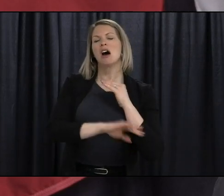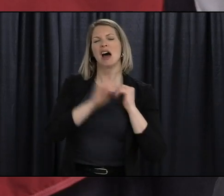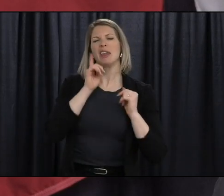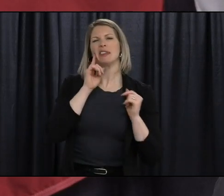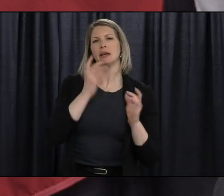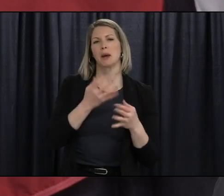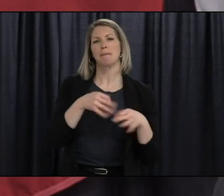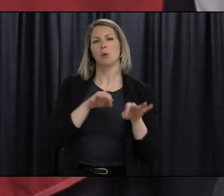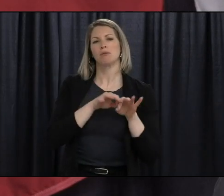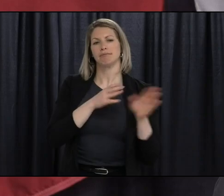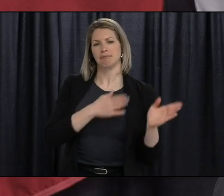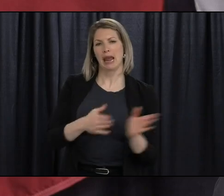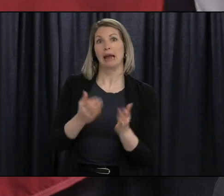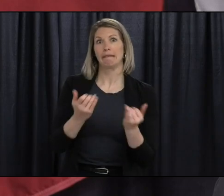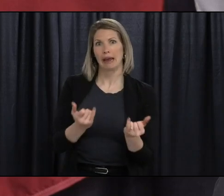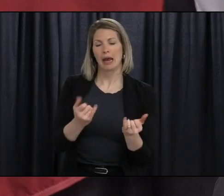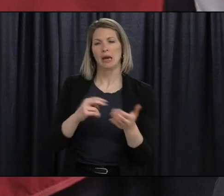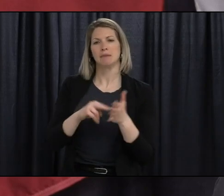place.